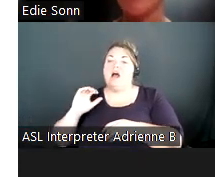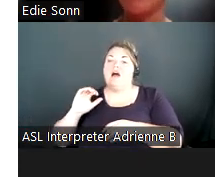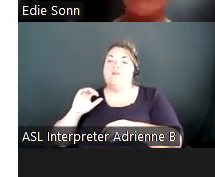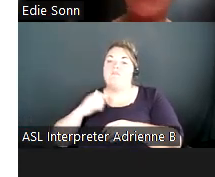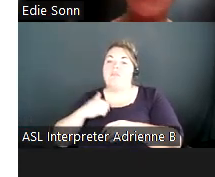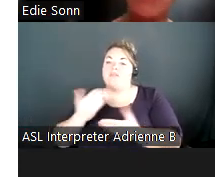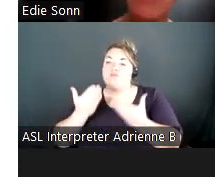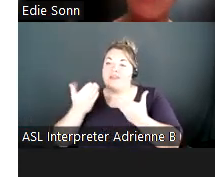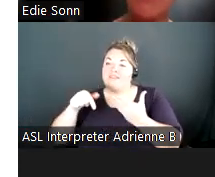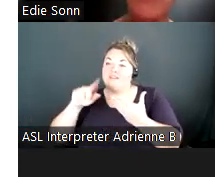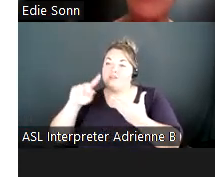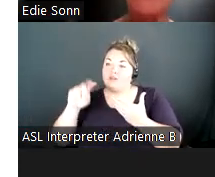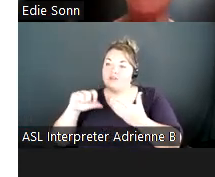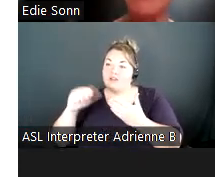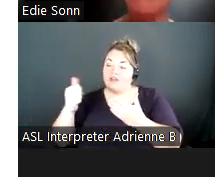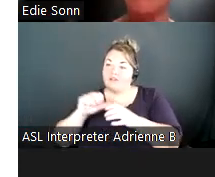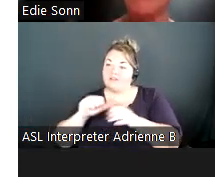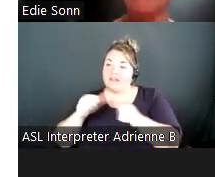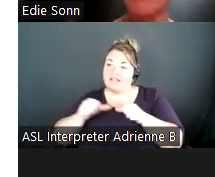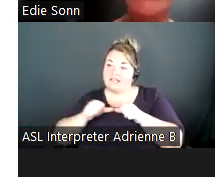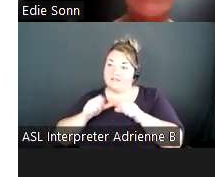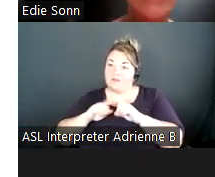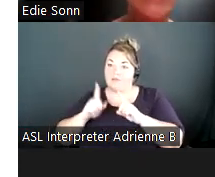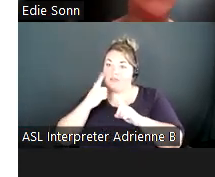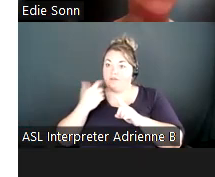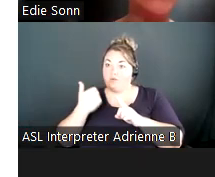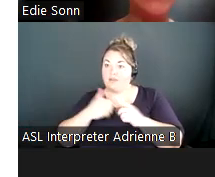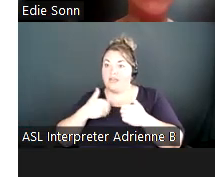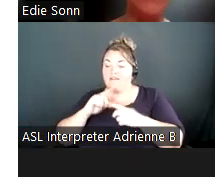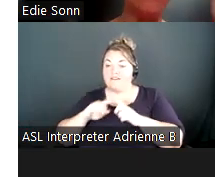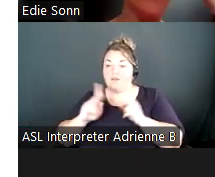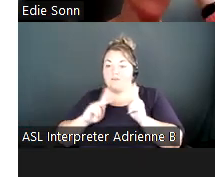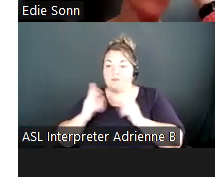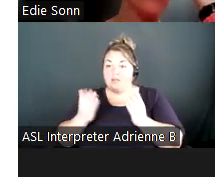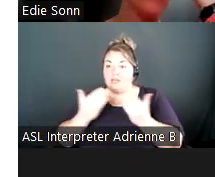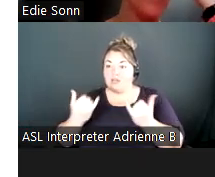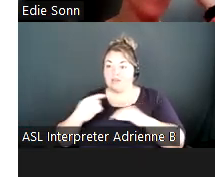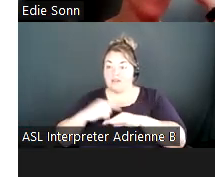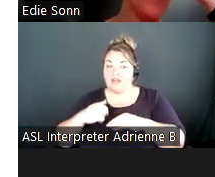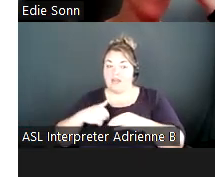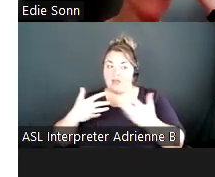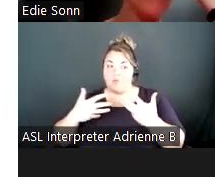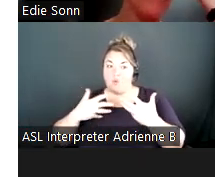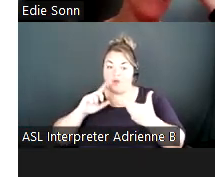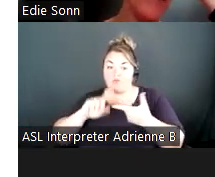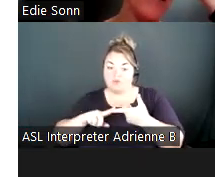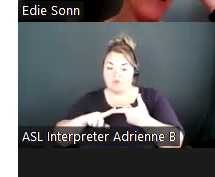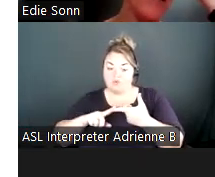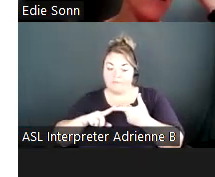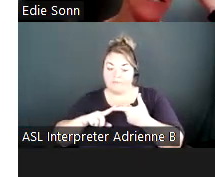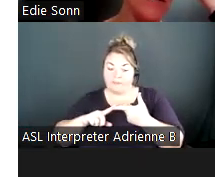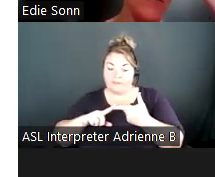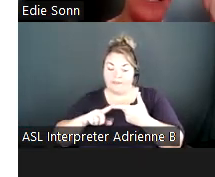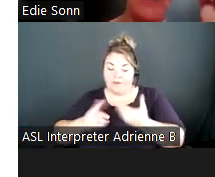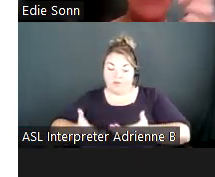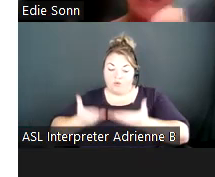in other settings, but because we've got some different people here today, I want to raise it